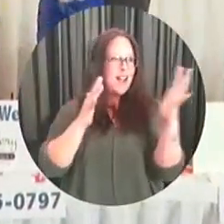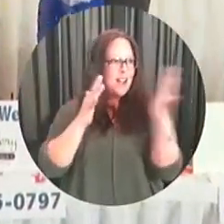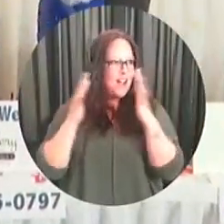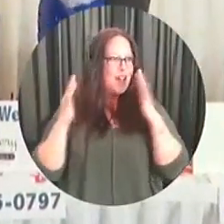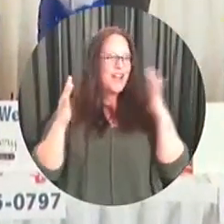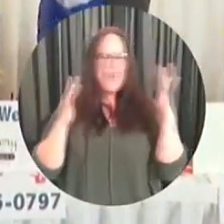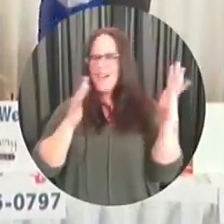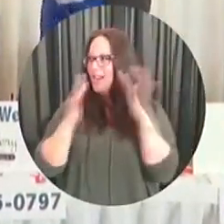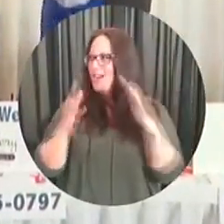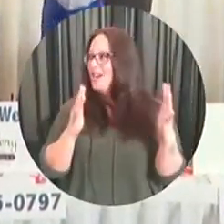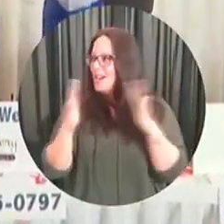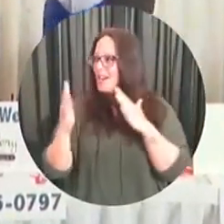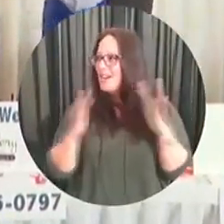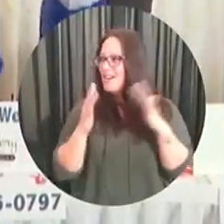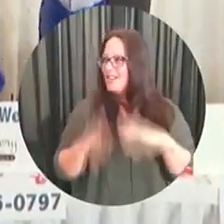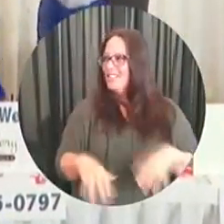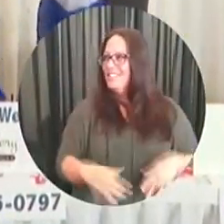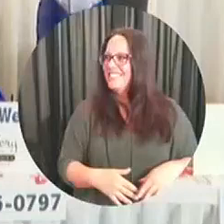can't.